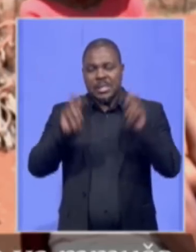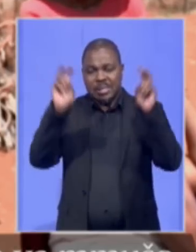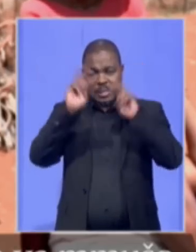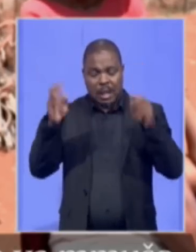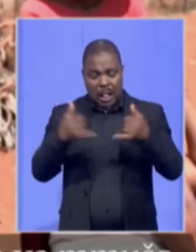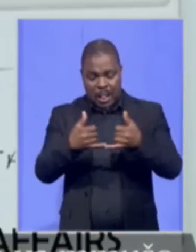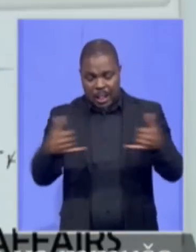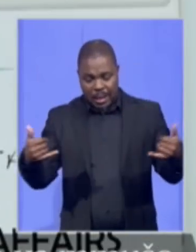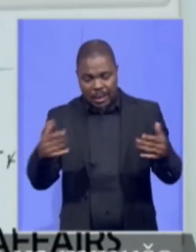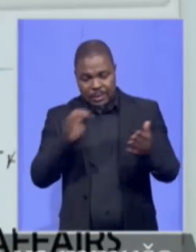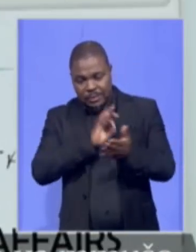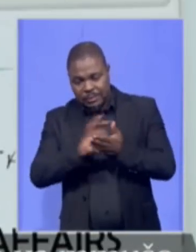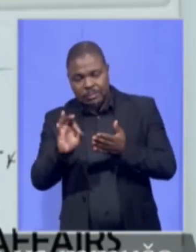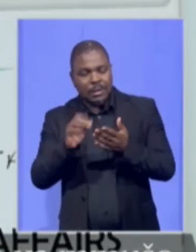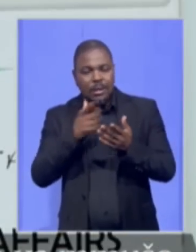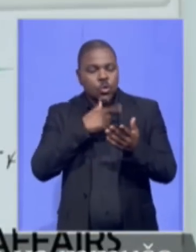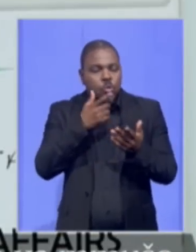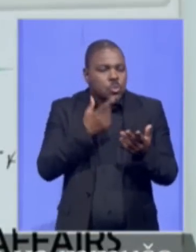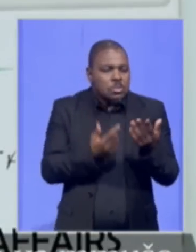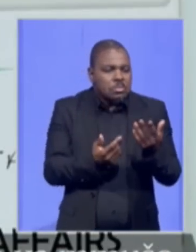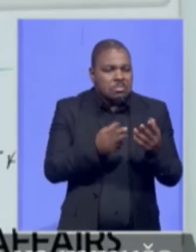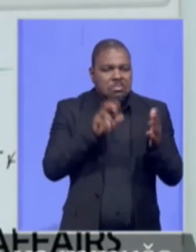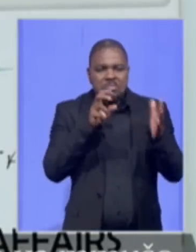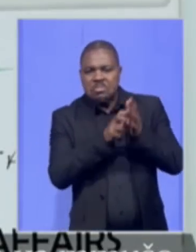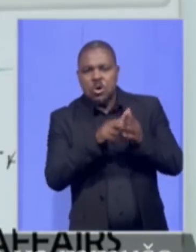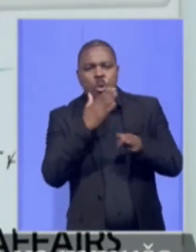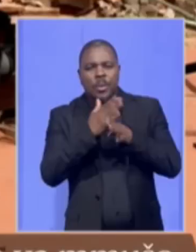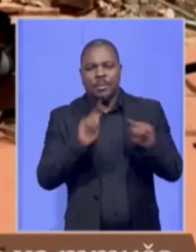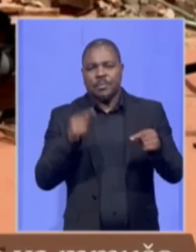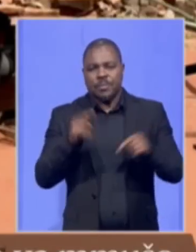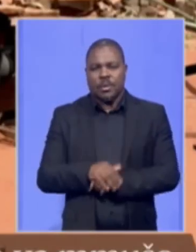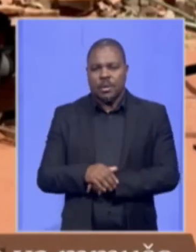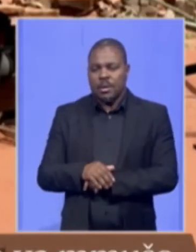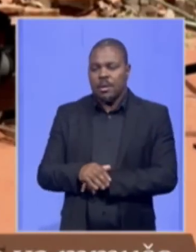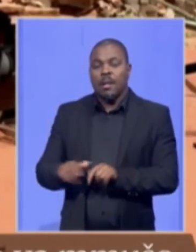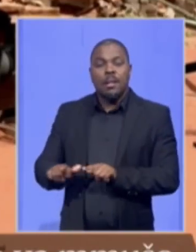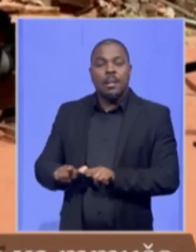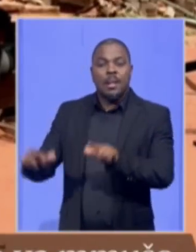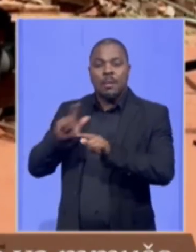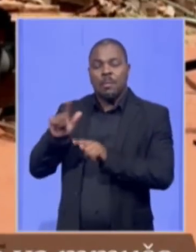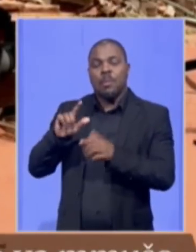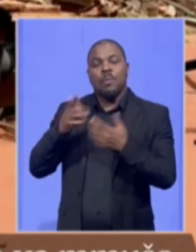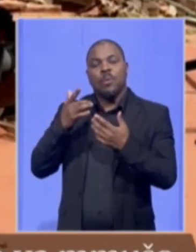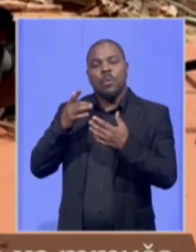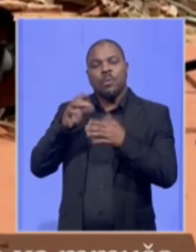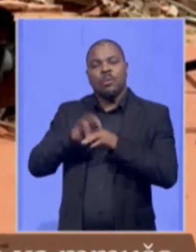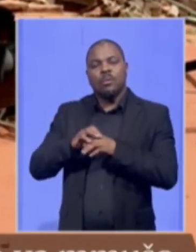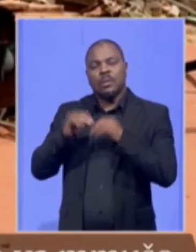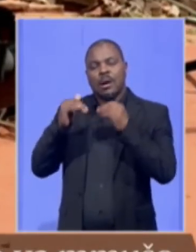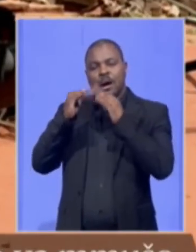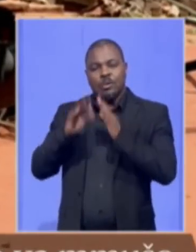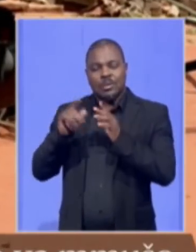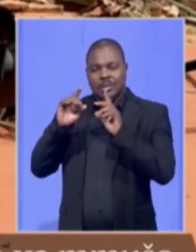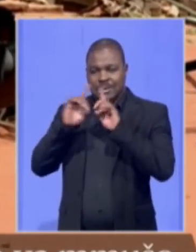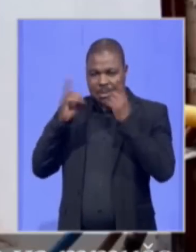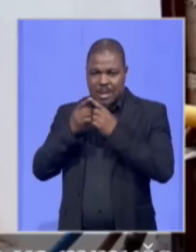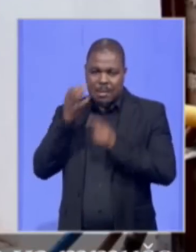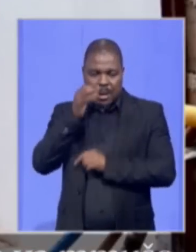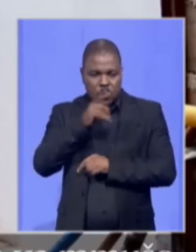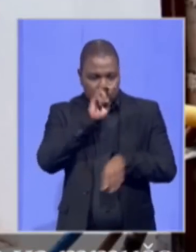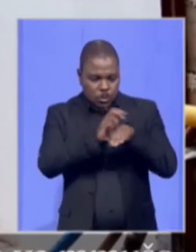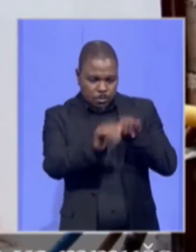ba bangwe ga ba laete. Kgoro ya bodulo ka Limpopo e re nyaka gore mafelo ao a amegilego a hlathwe bjale ka masetlapele gore